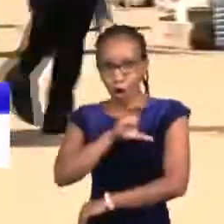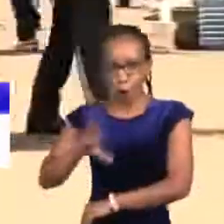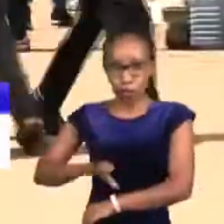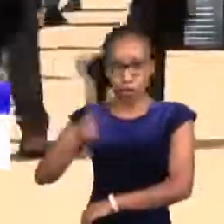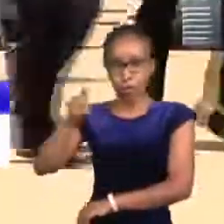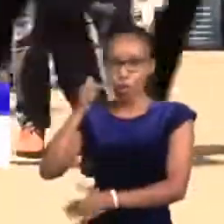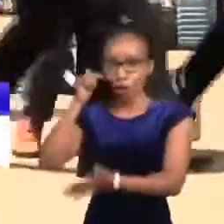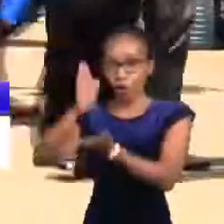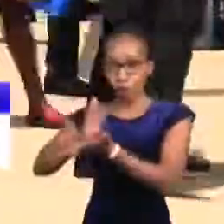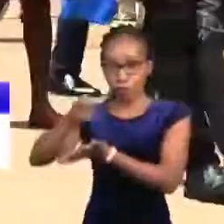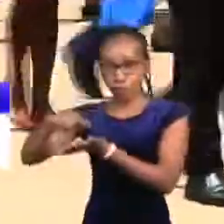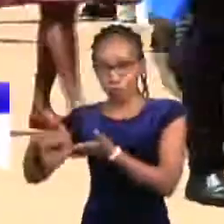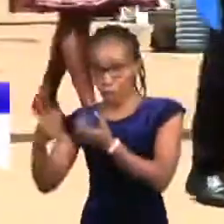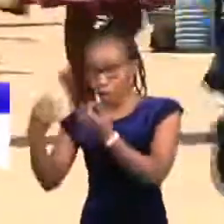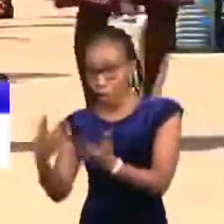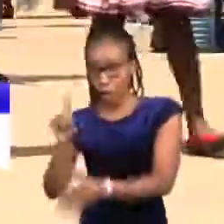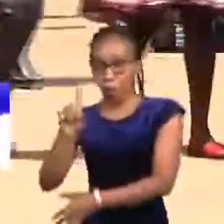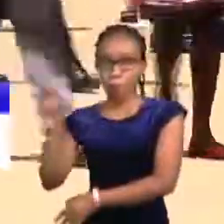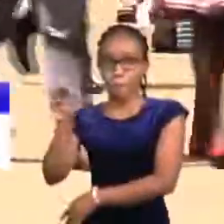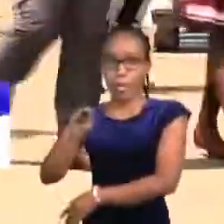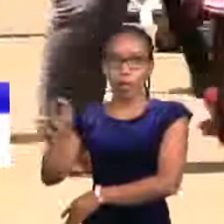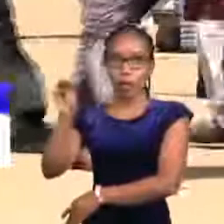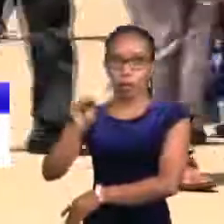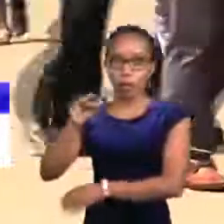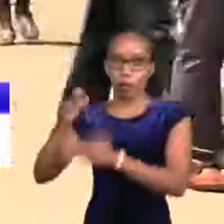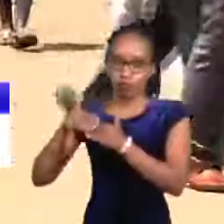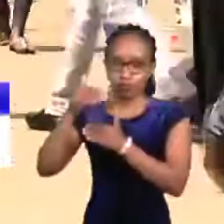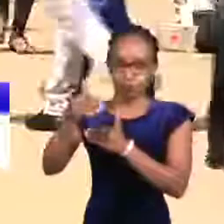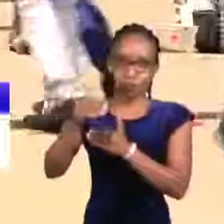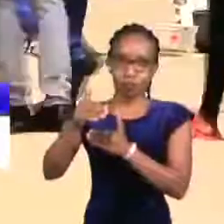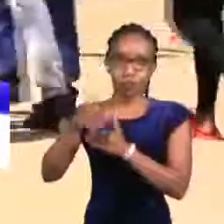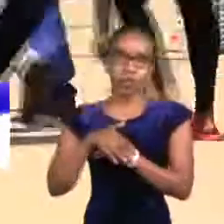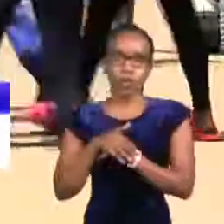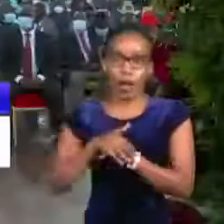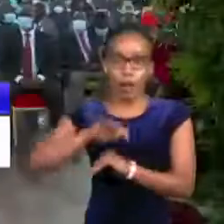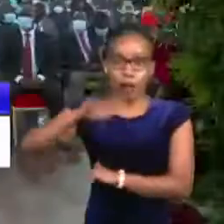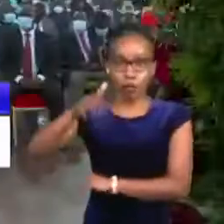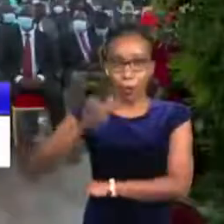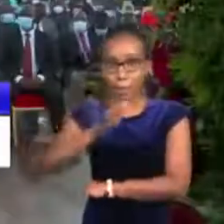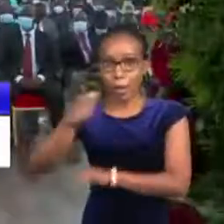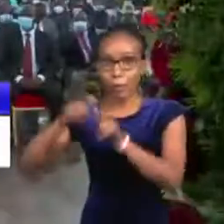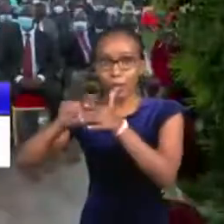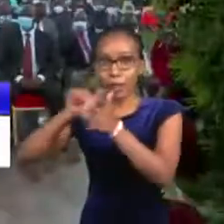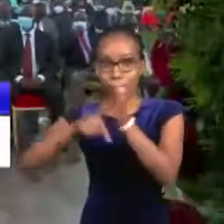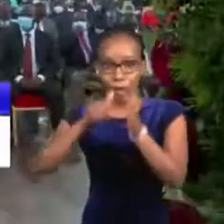to verify the signatures of at least 1 million voters for the bill to proceed to county assemblies for validation, thereafter to